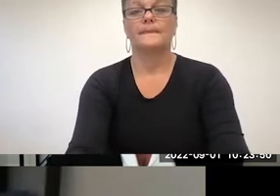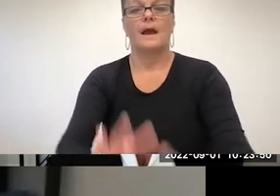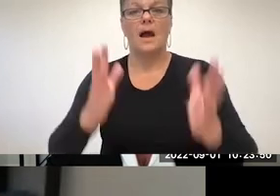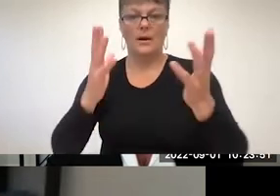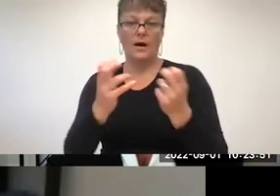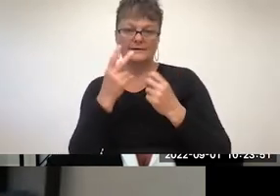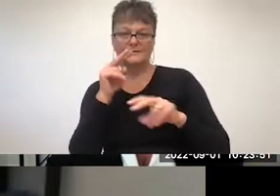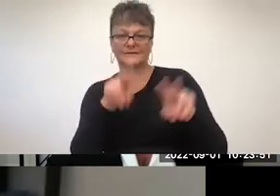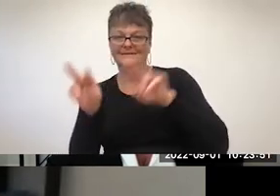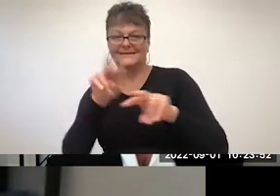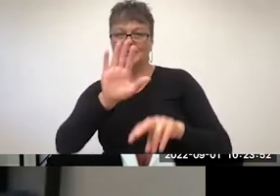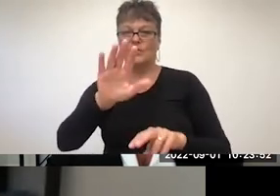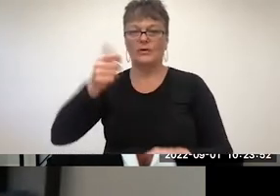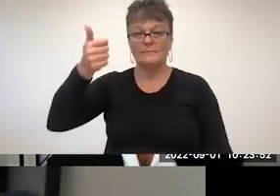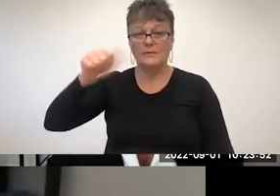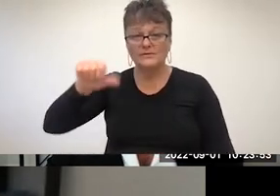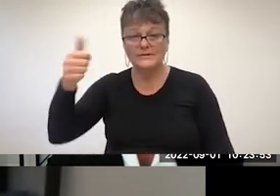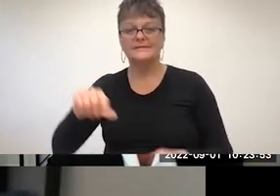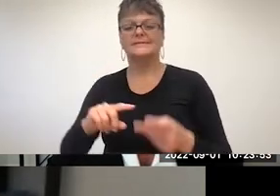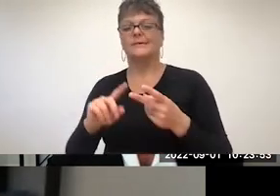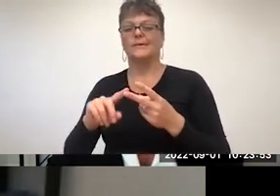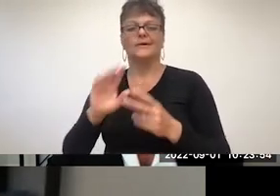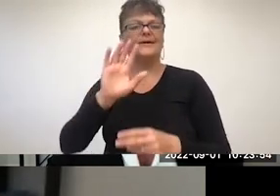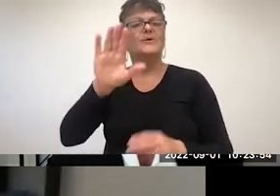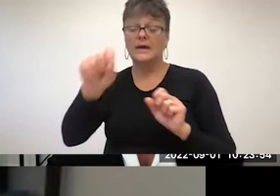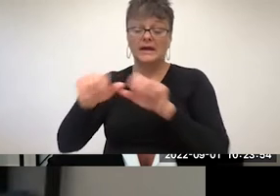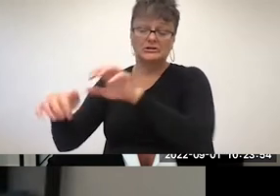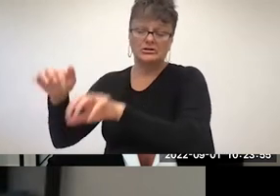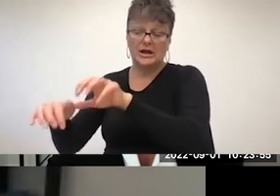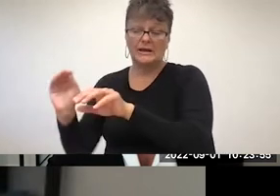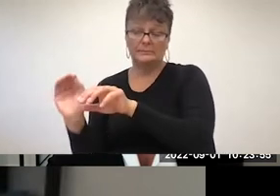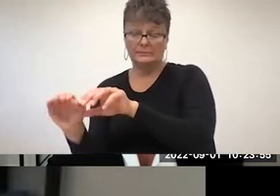in the chat box or use the reactions in your screen.